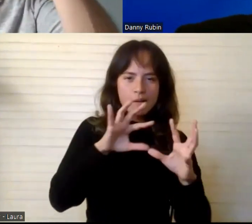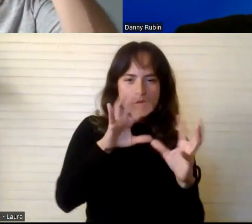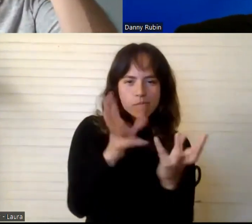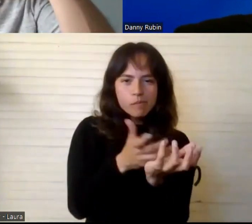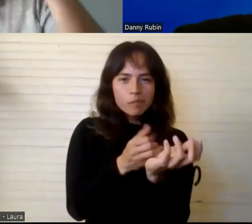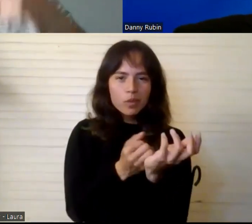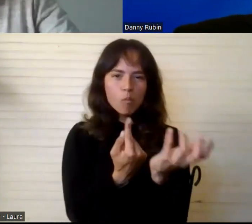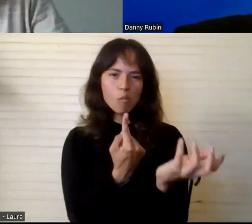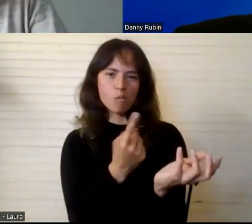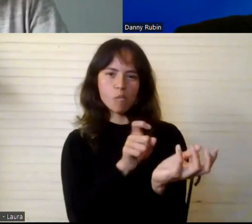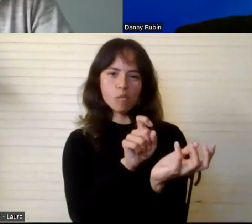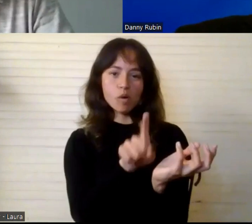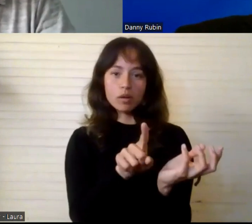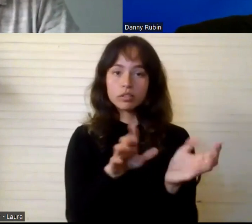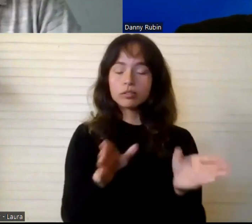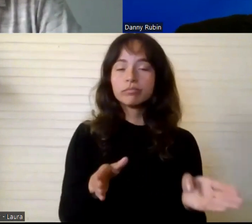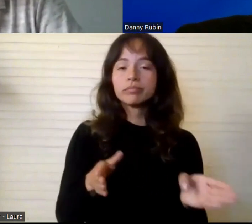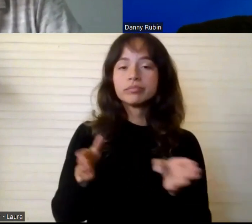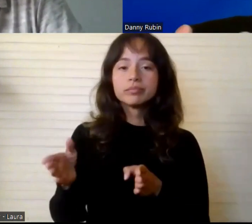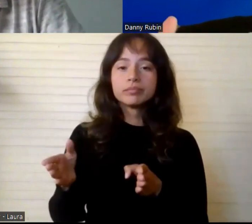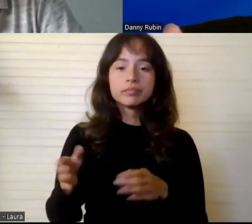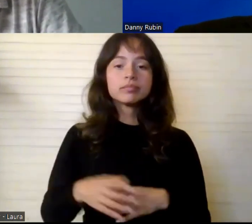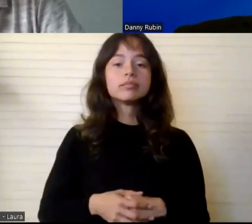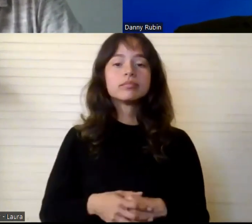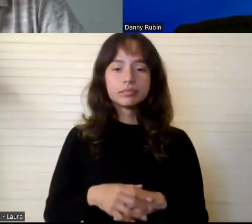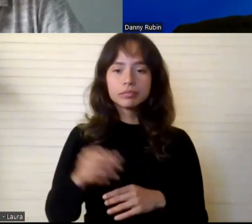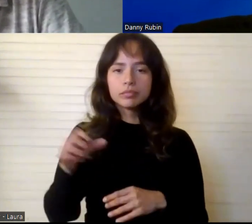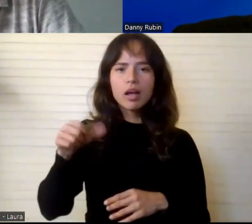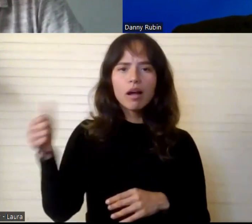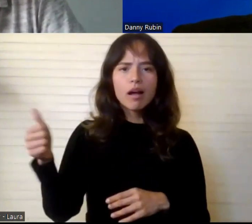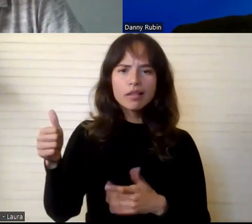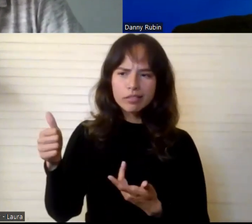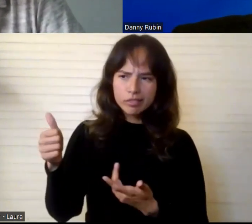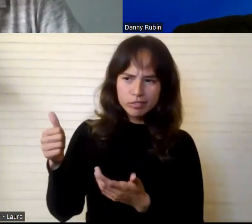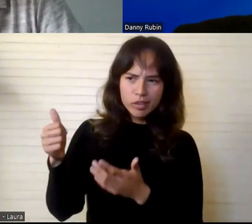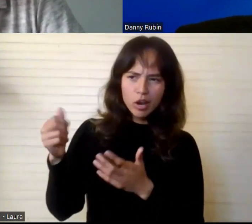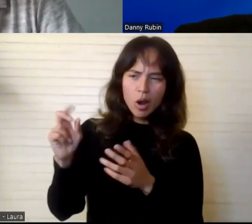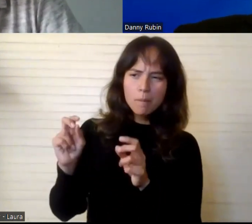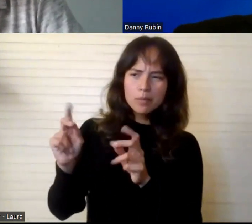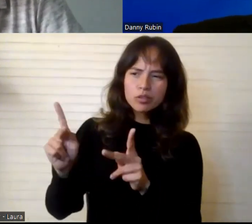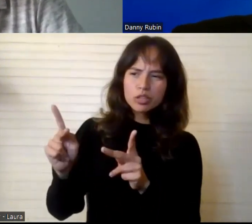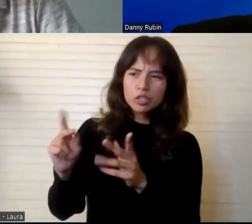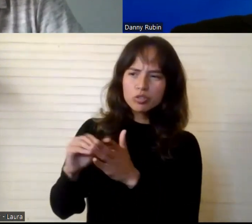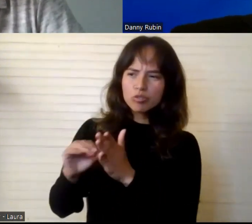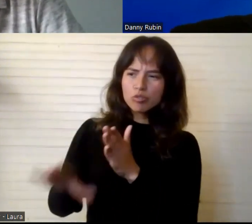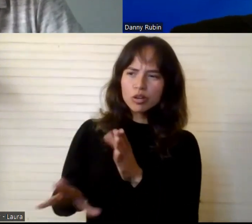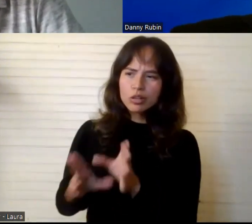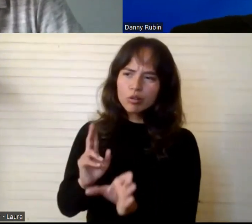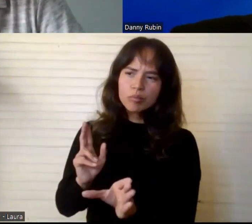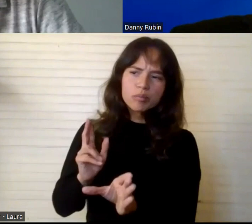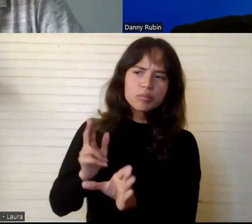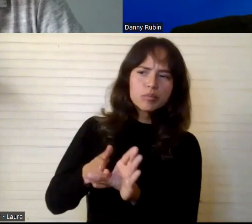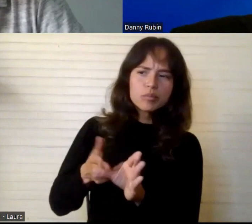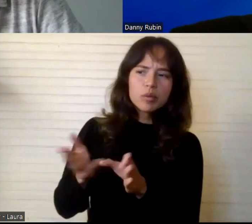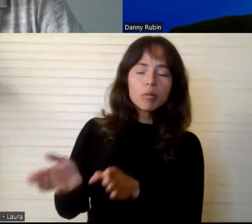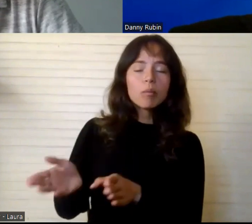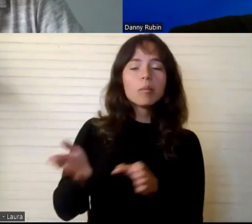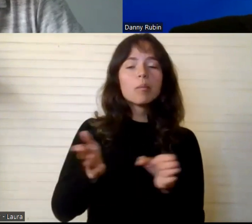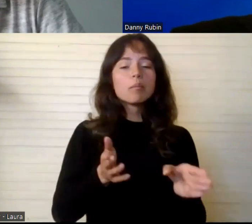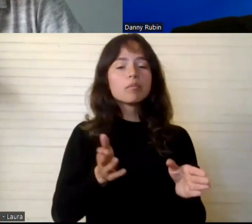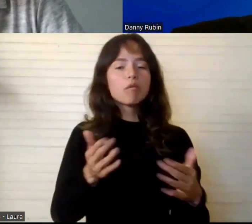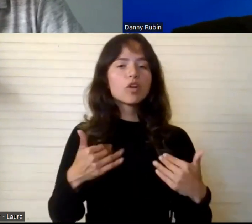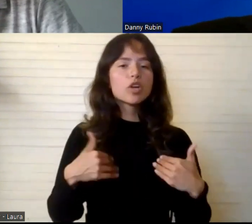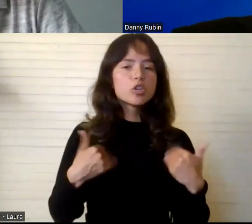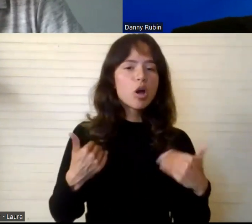there opportunities for students to be involved? And on top of that, what kind of traits do you look for in young people, entry